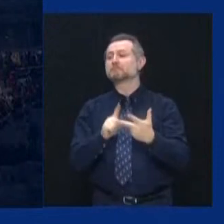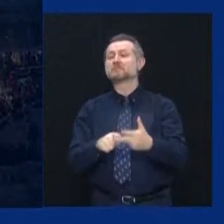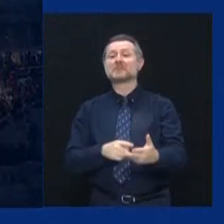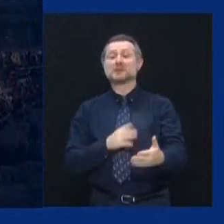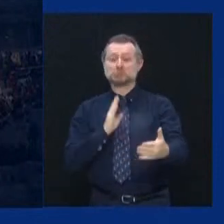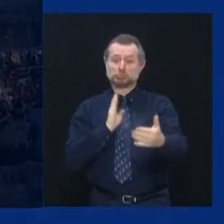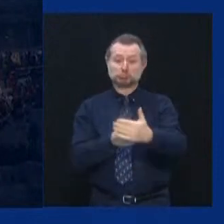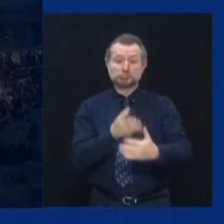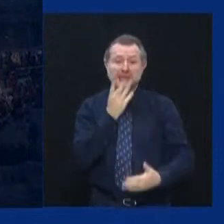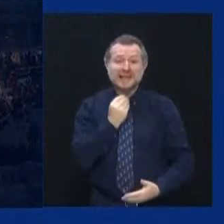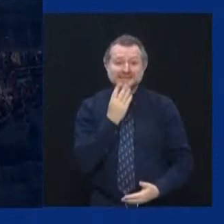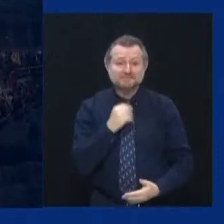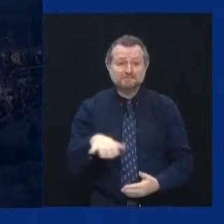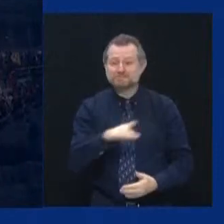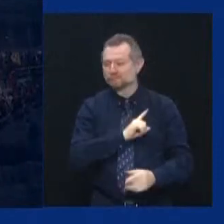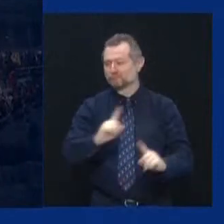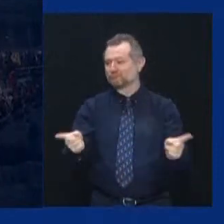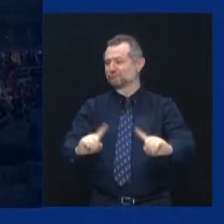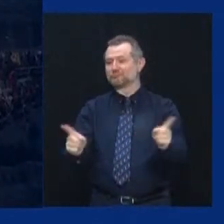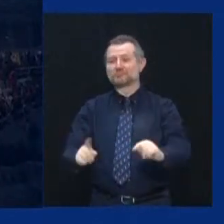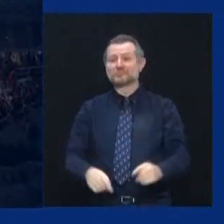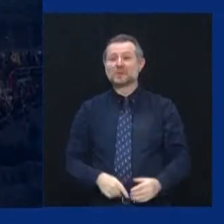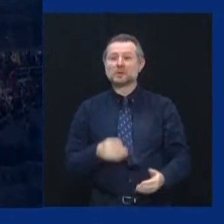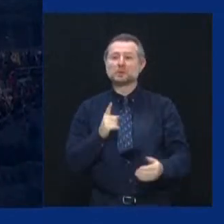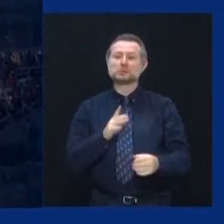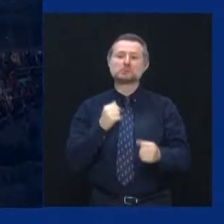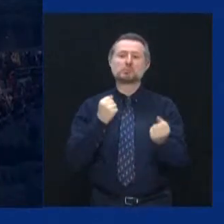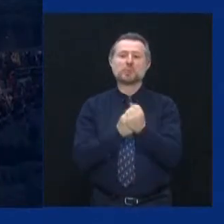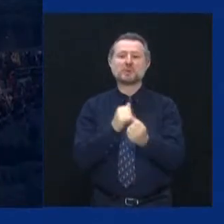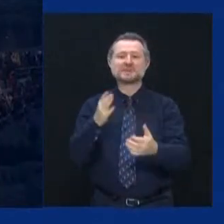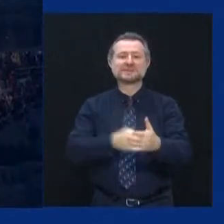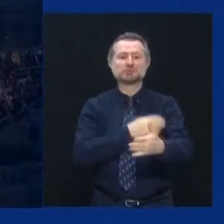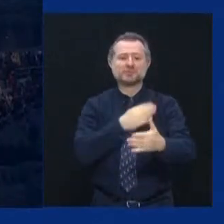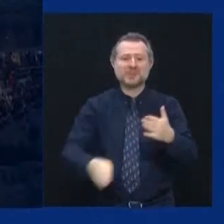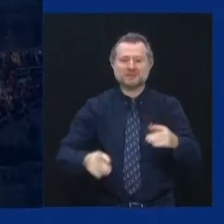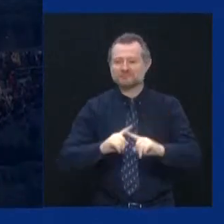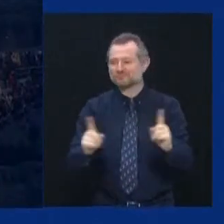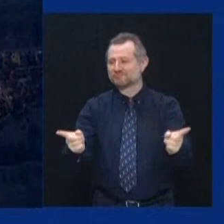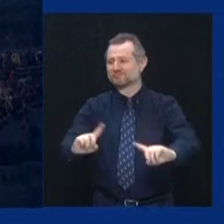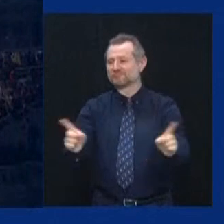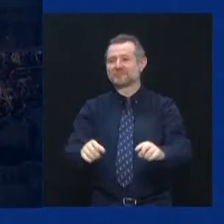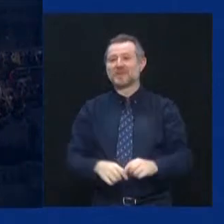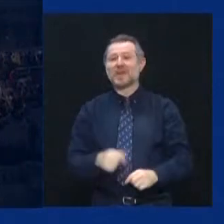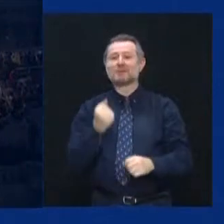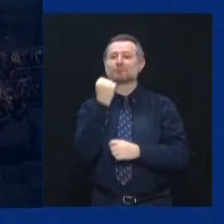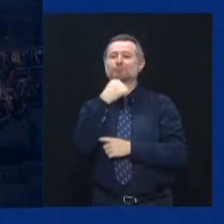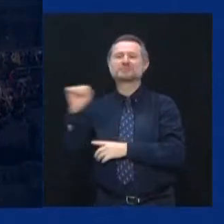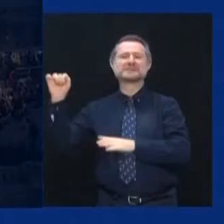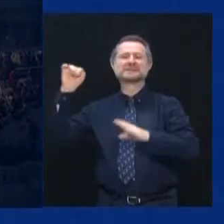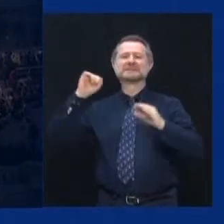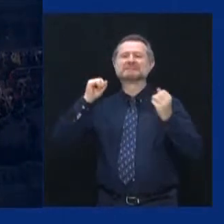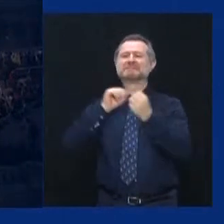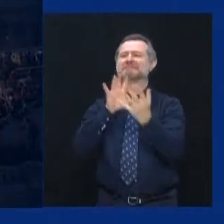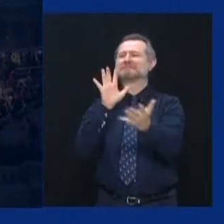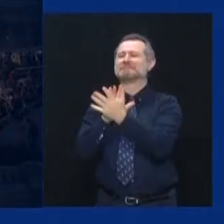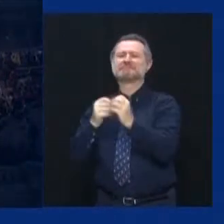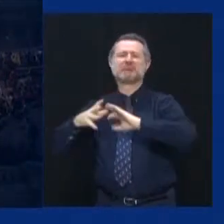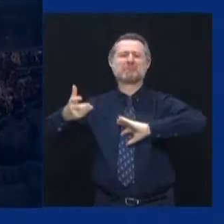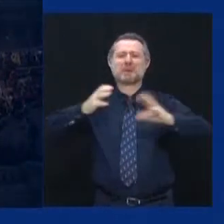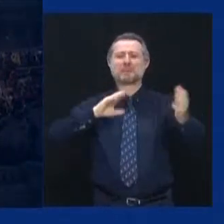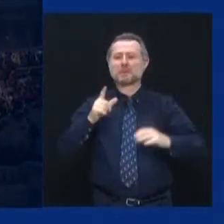anti-Semitism. They don't support discrimination. They don't support anarchy. No New Yorker